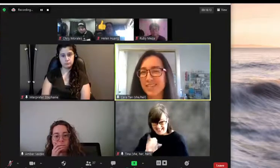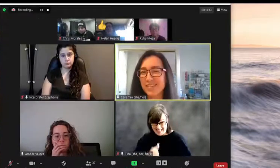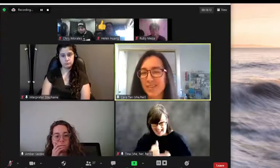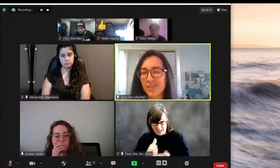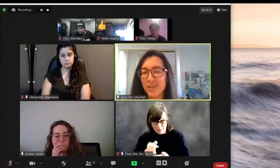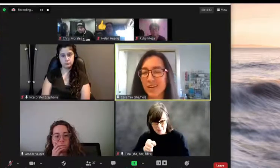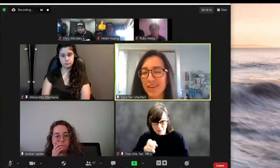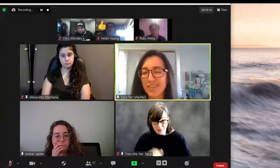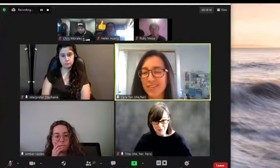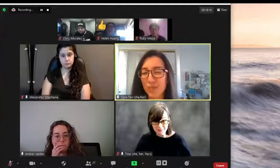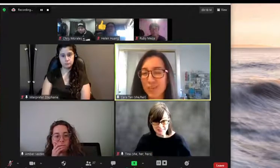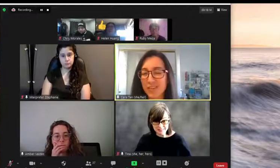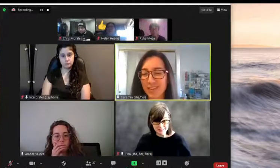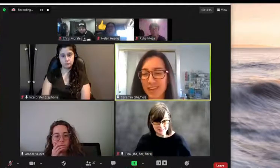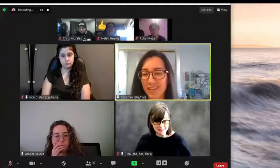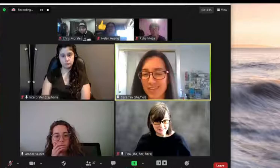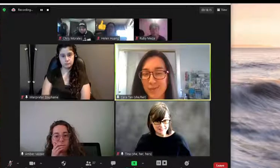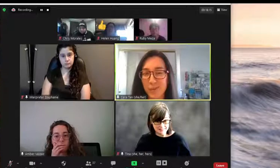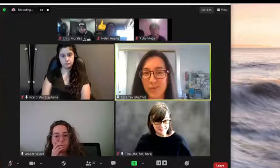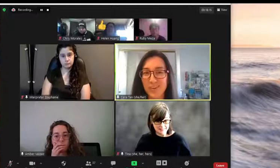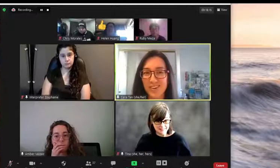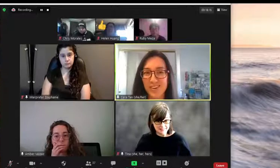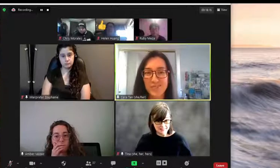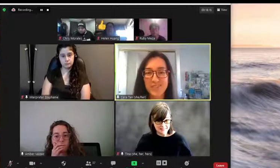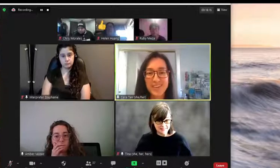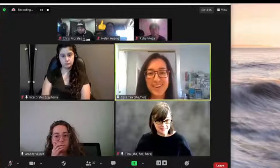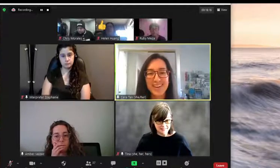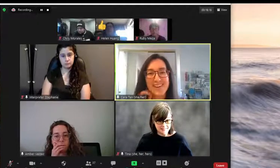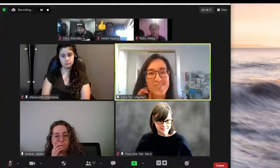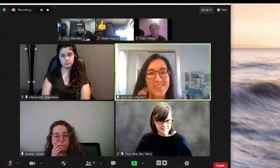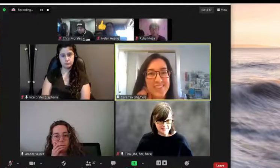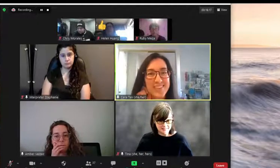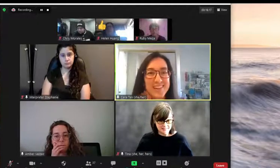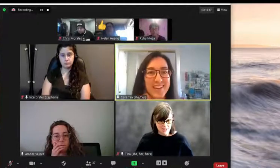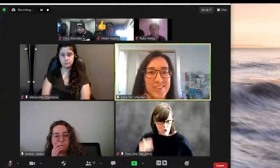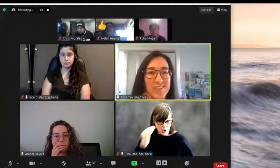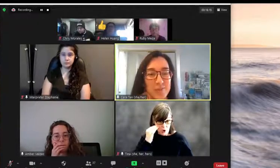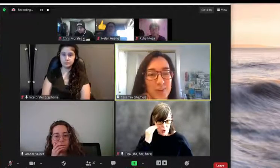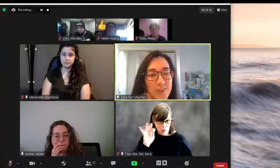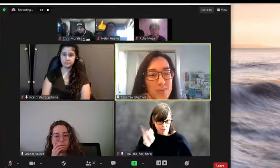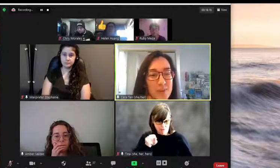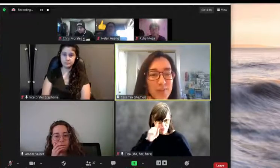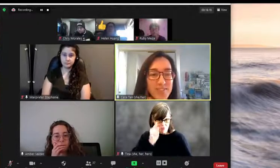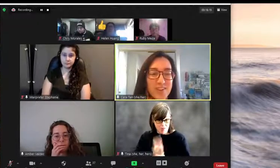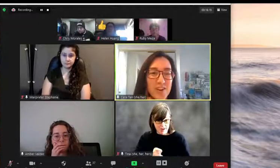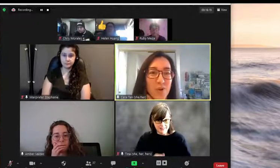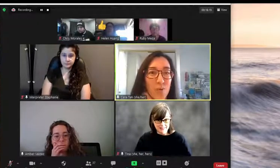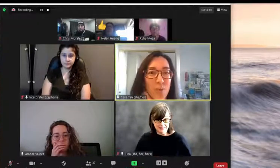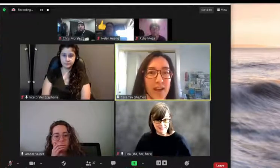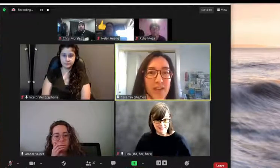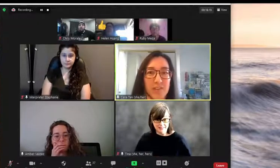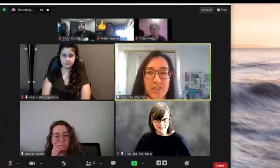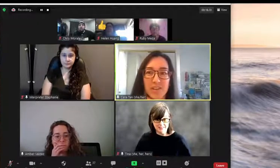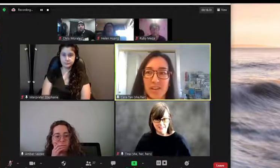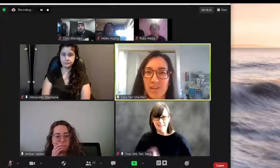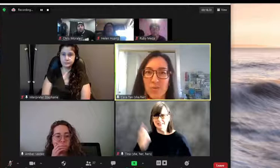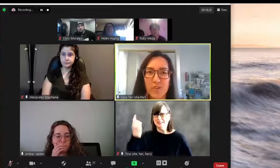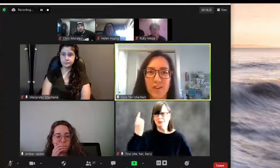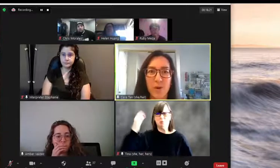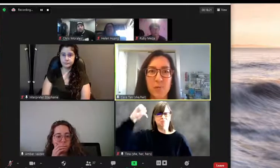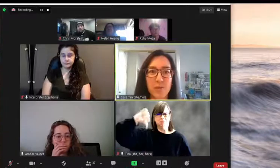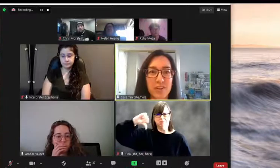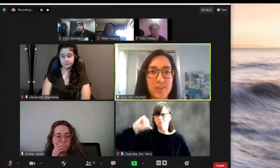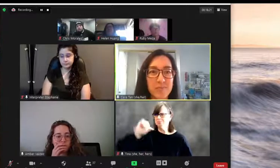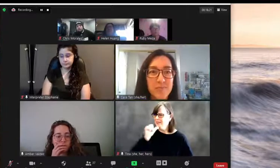Yes. Some people are saying yes, and some people are saying no. Let's get an answer from one of the people that said no. Why do you think it